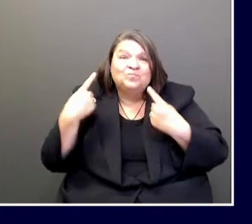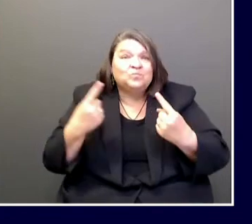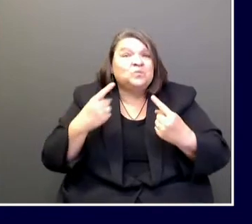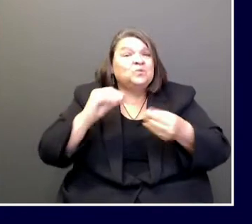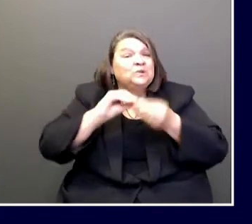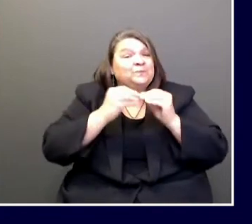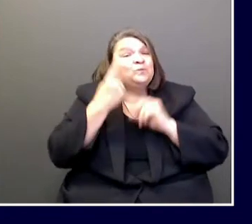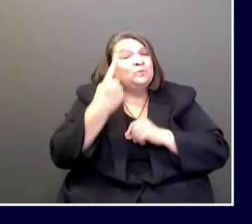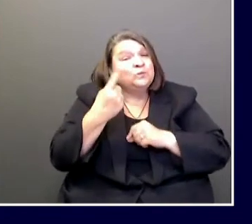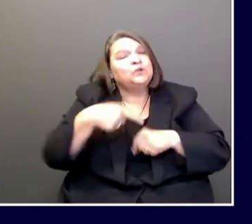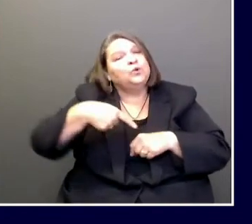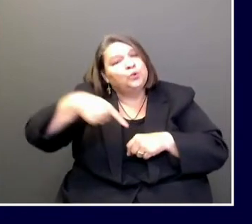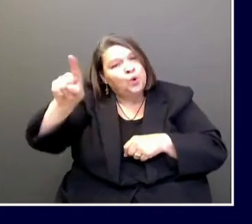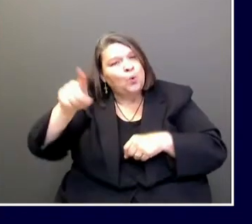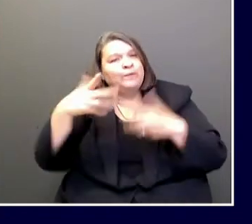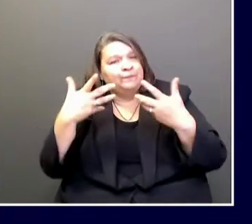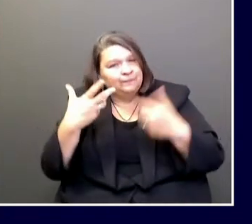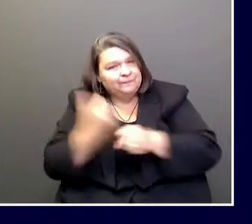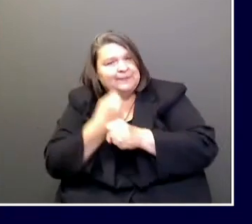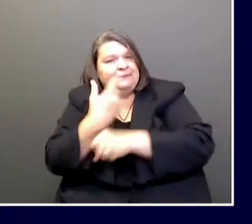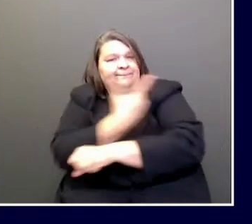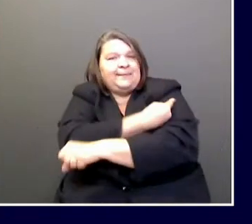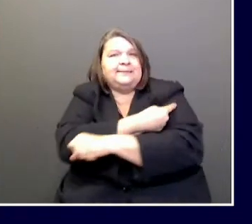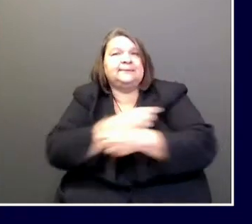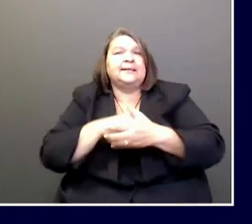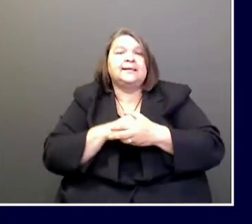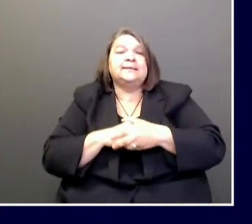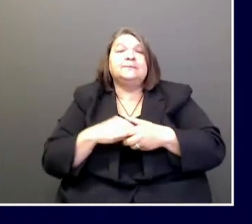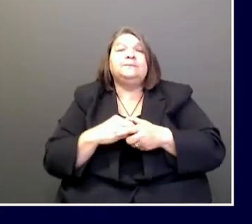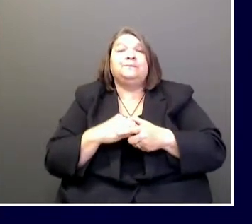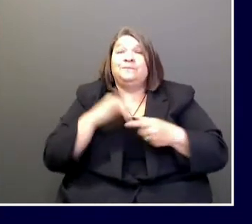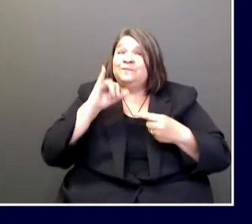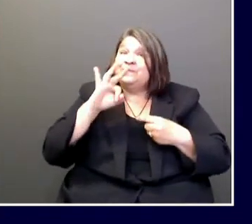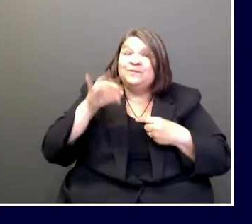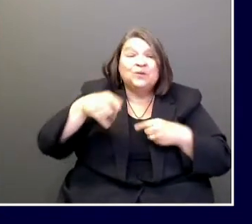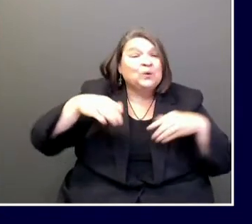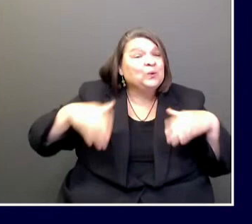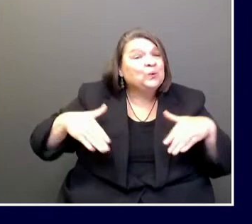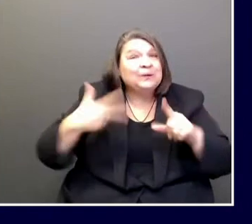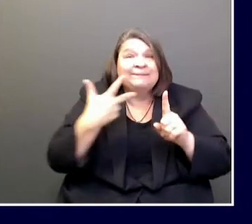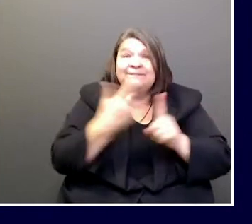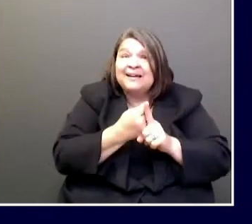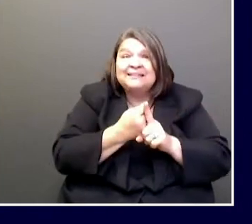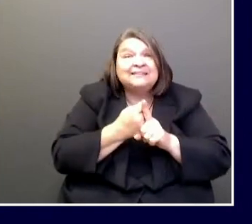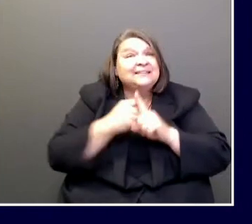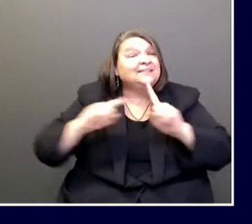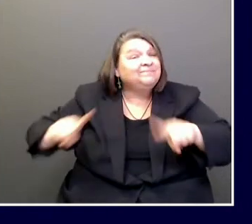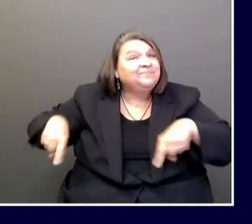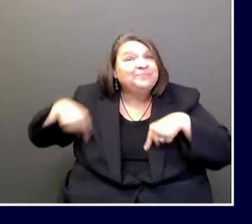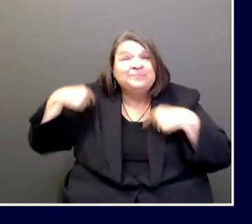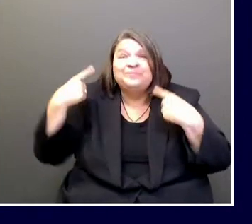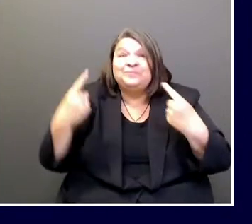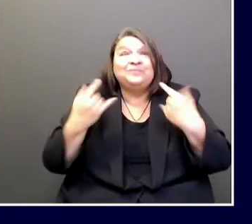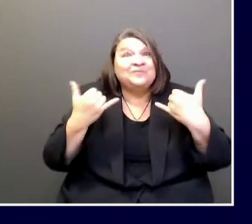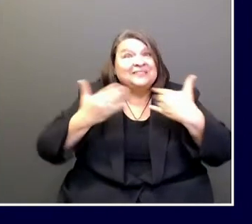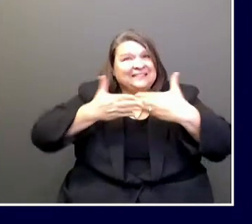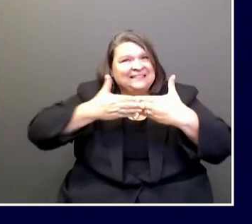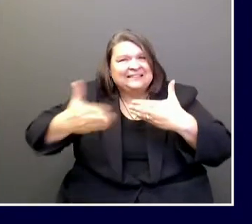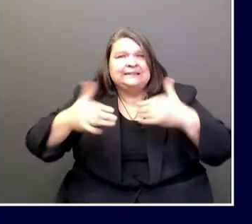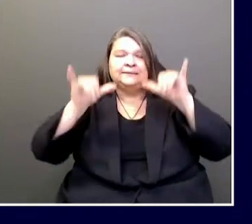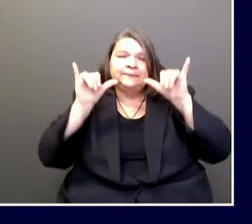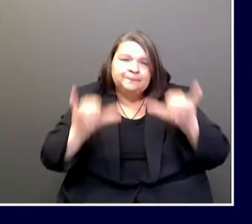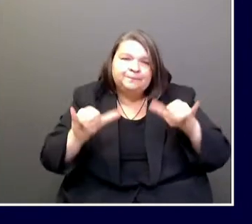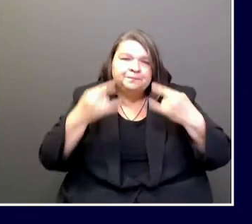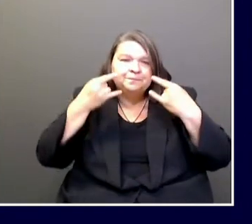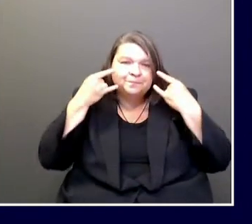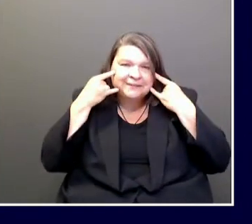all, you wear a mask in any and all indoor public settings, regardless of where you live and what the spread of the